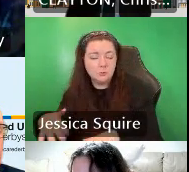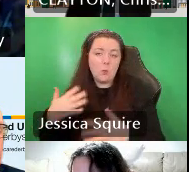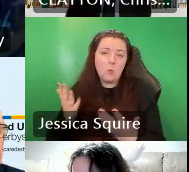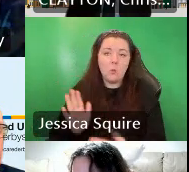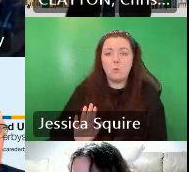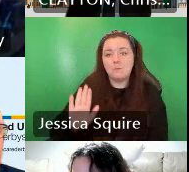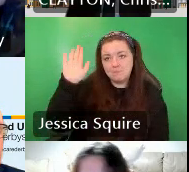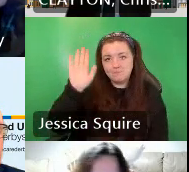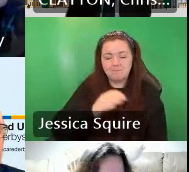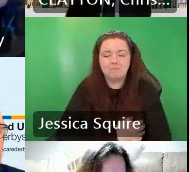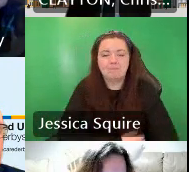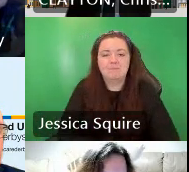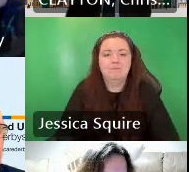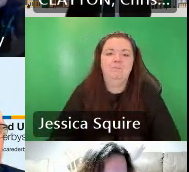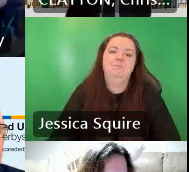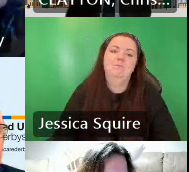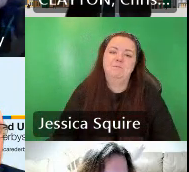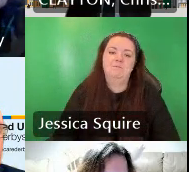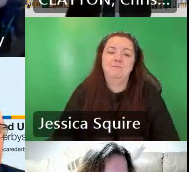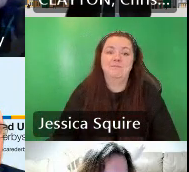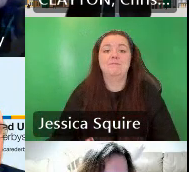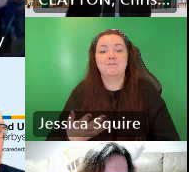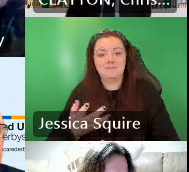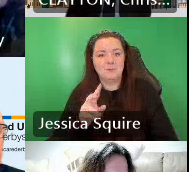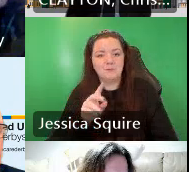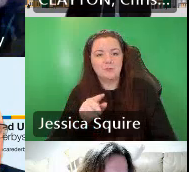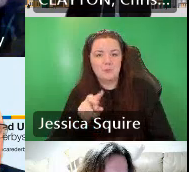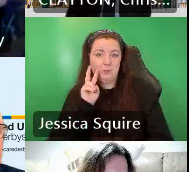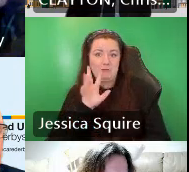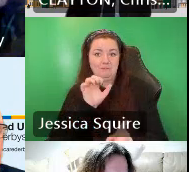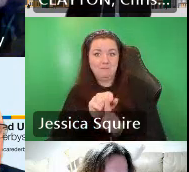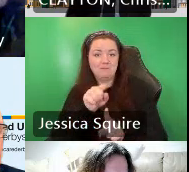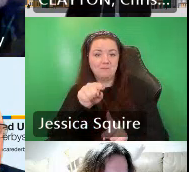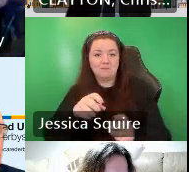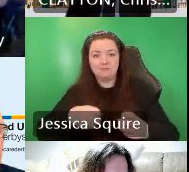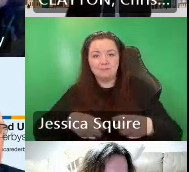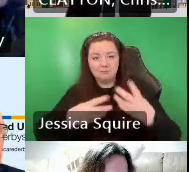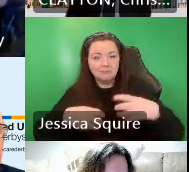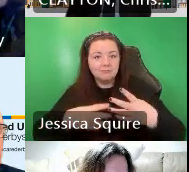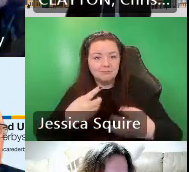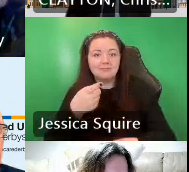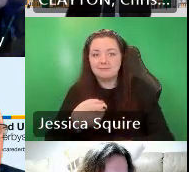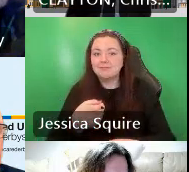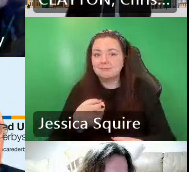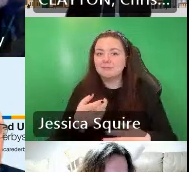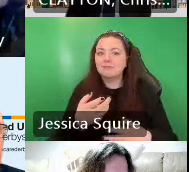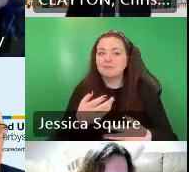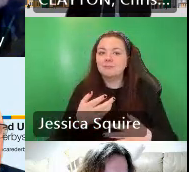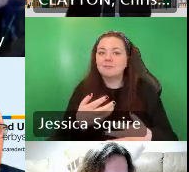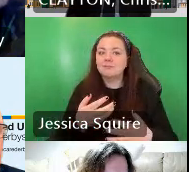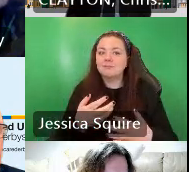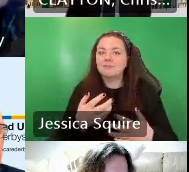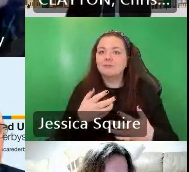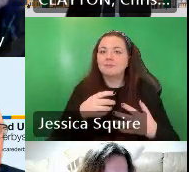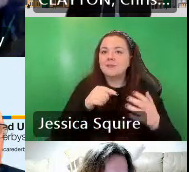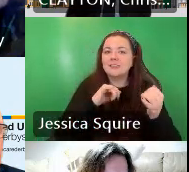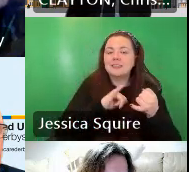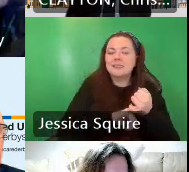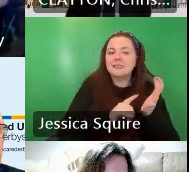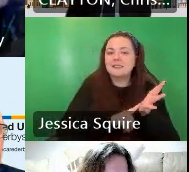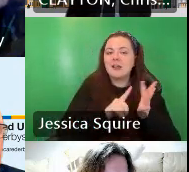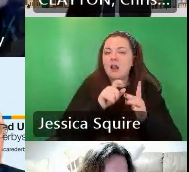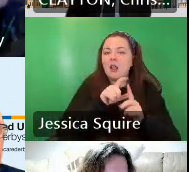So as you can see as well, as people are putting in comments, the technology is starting to, or the Slido is starting to theme things as